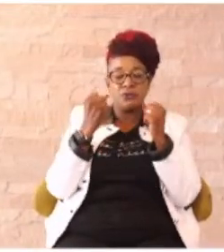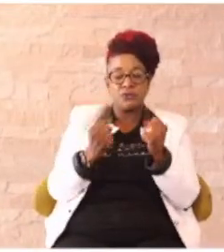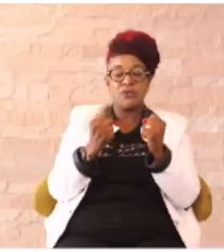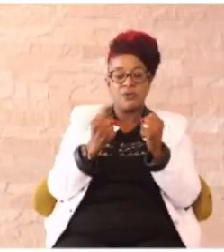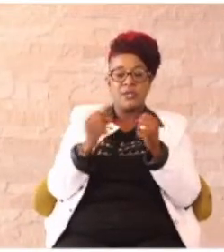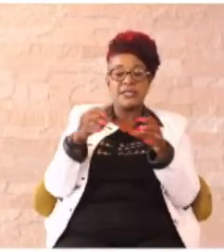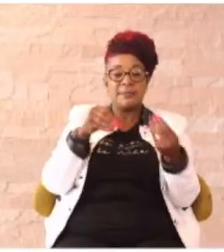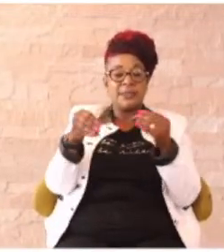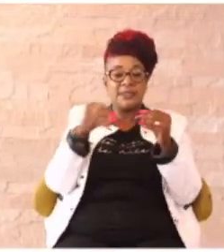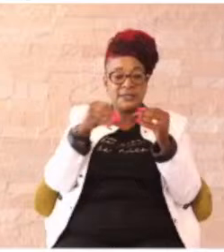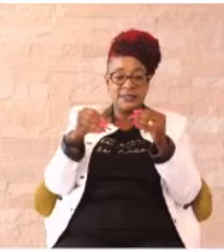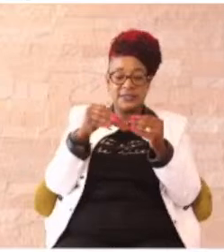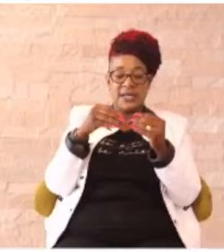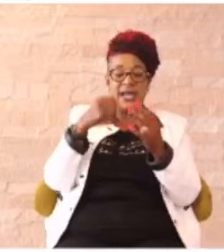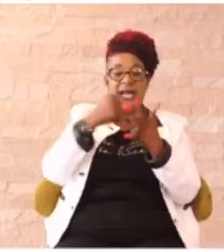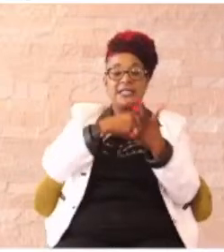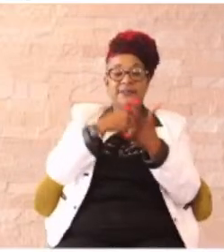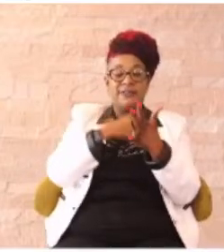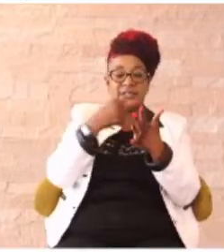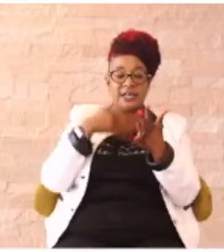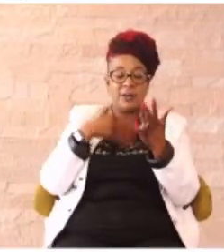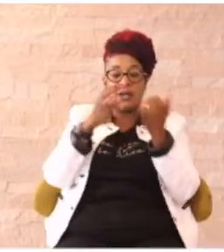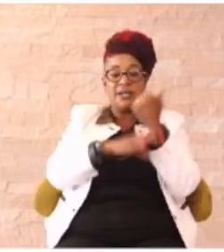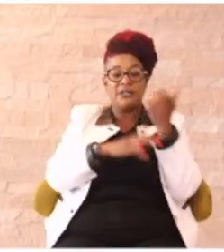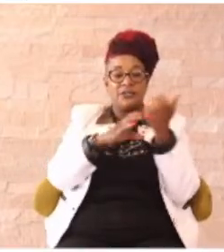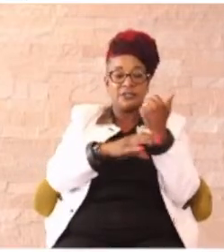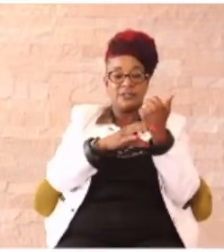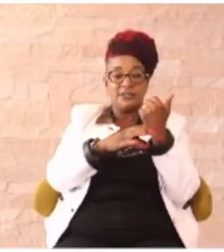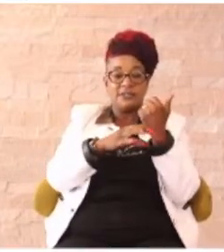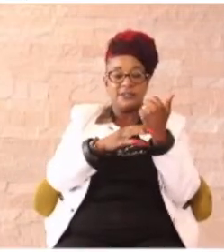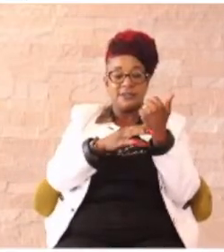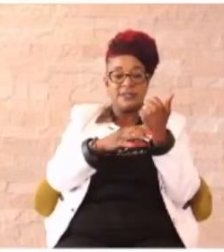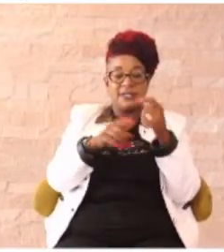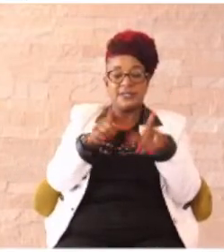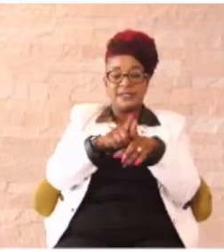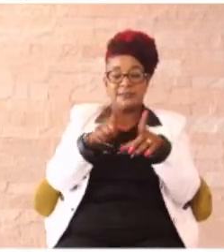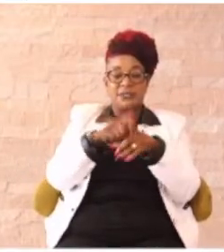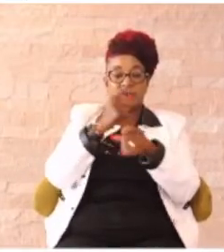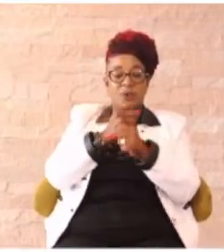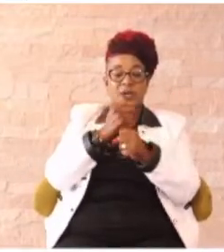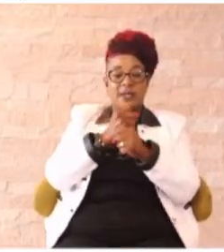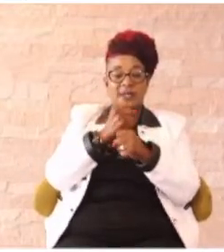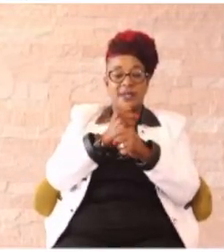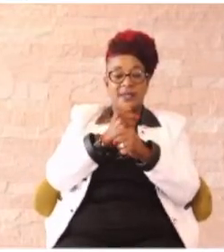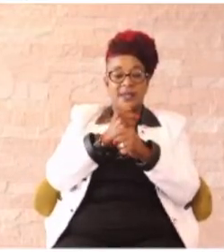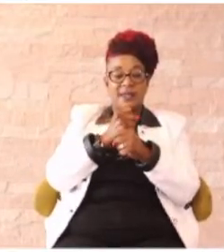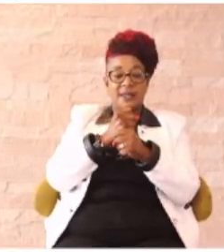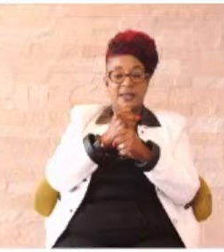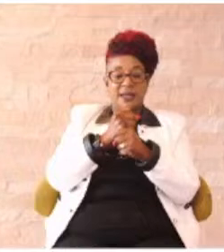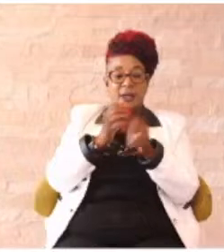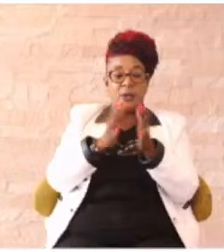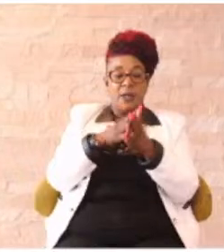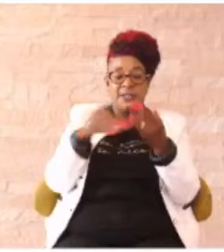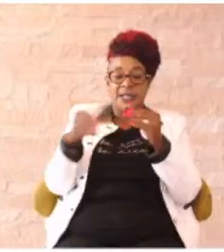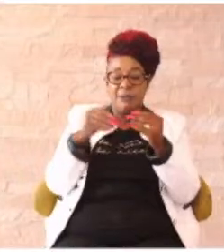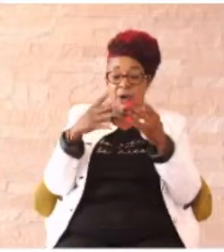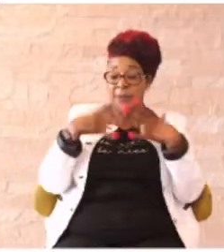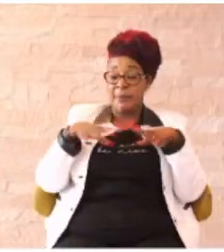disability activist in our country. Currently, she is working as a disability focal person